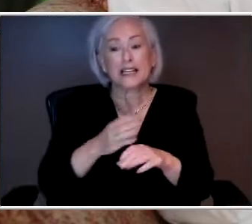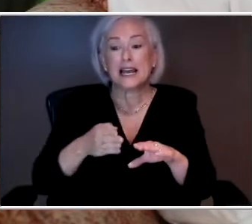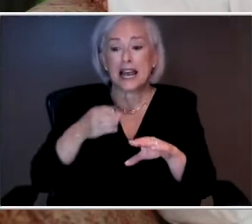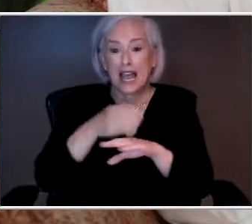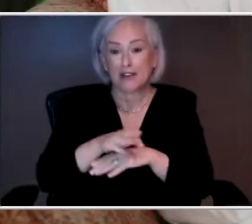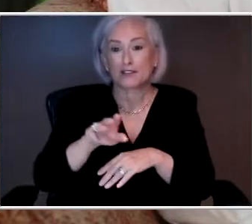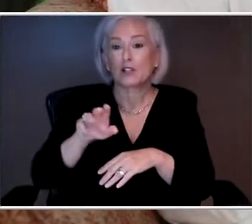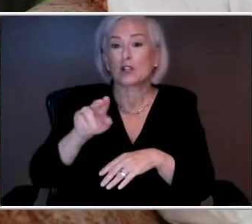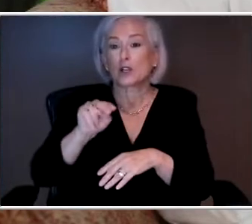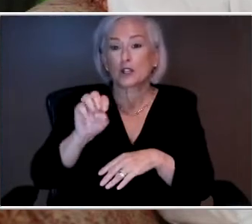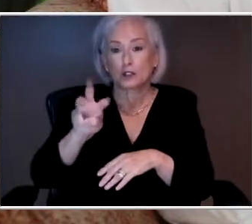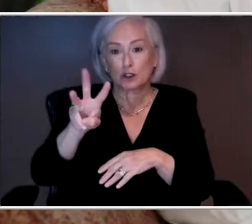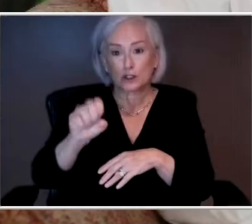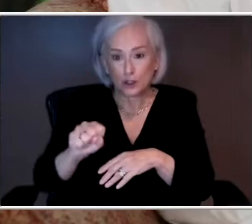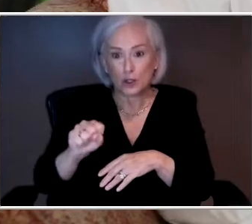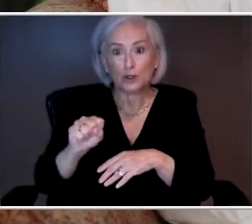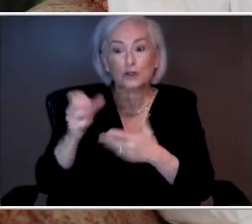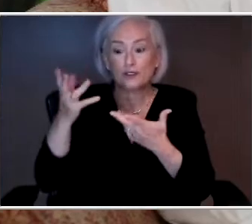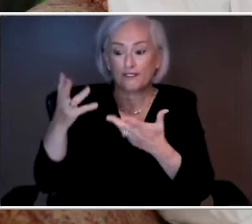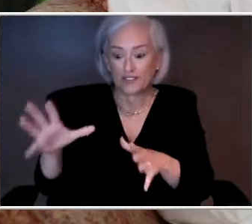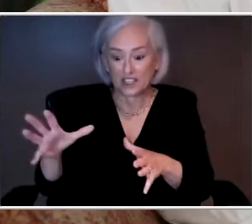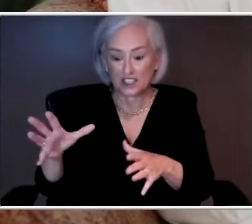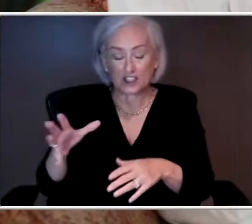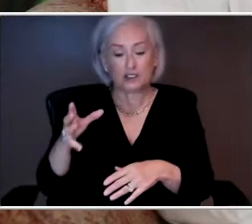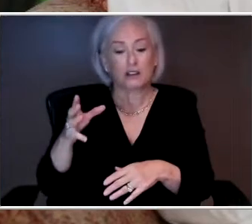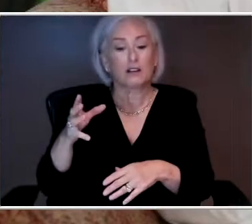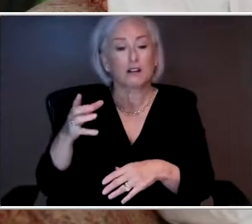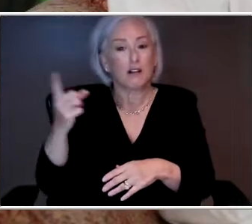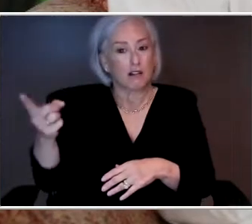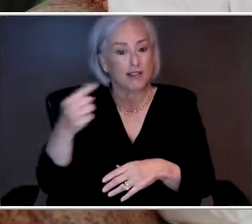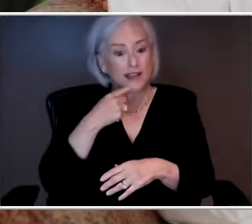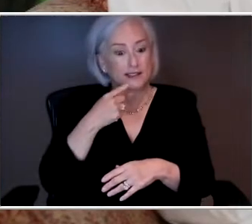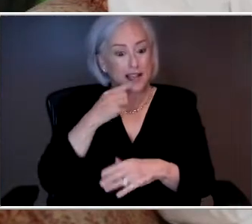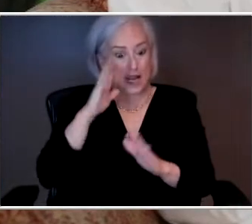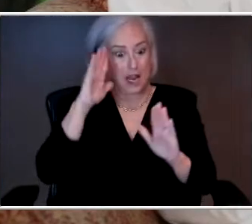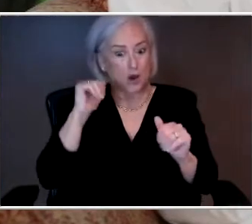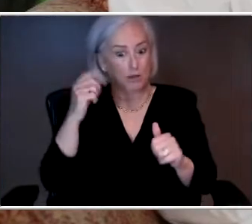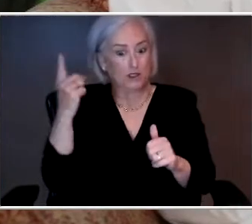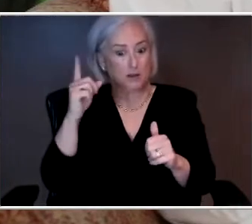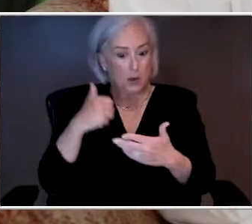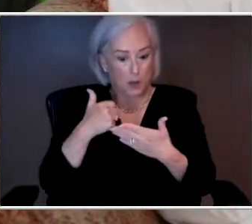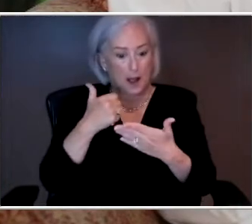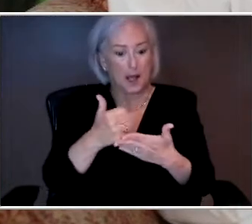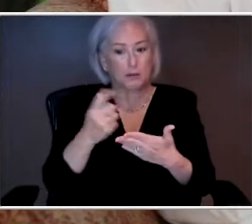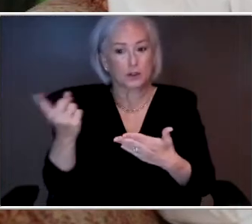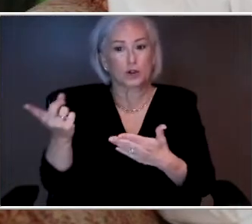hope somebody comes forward so she can go, I just said to myself, she's gone.